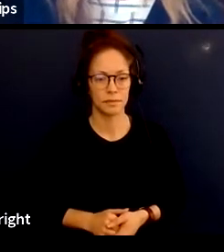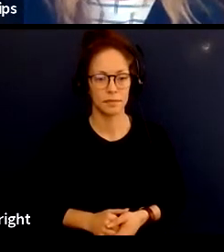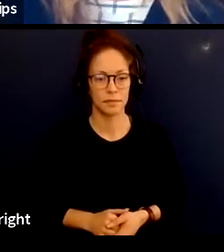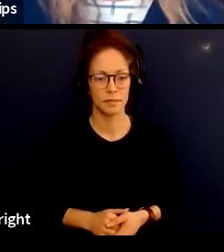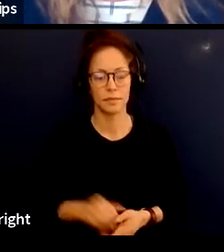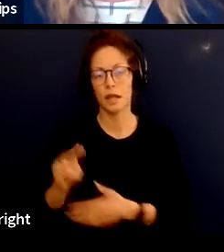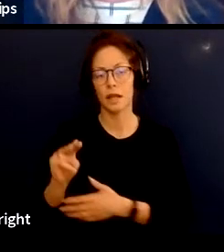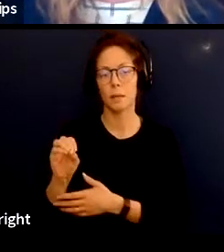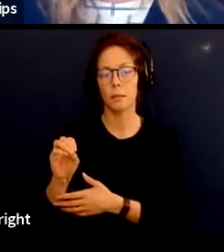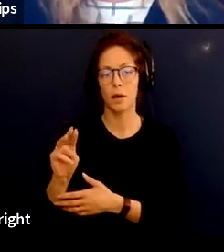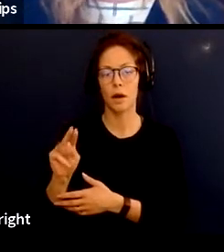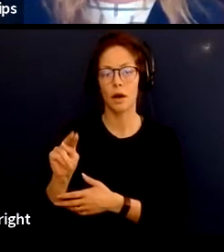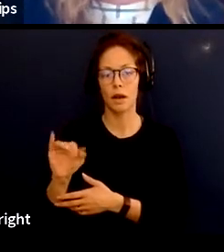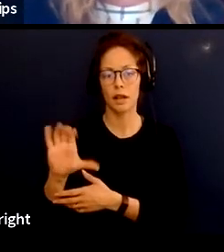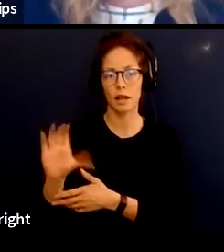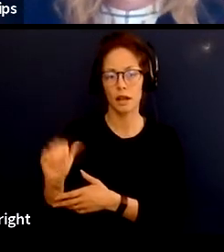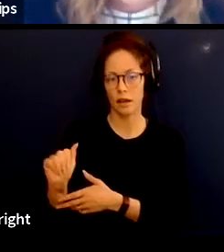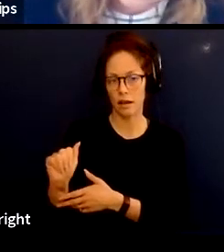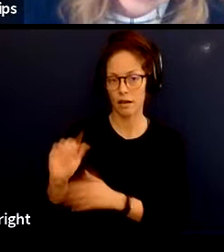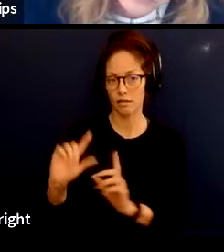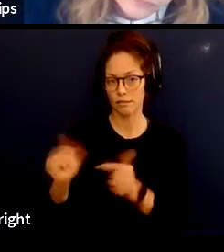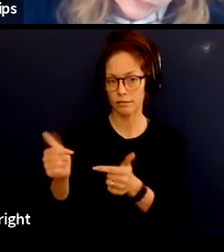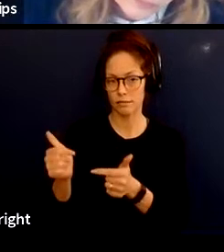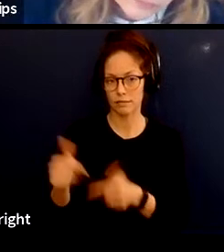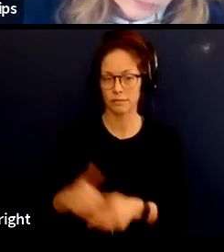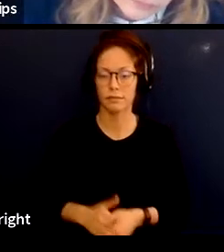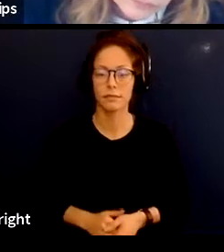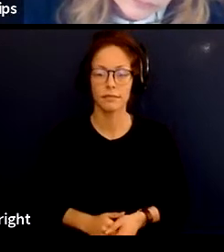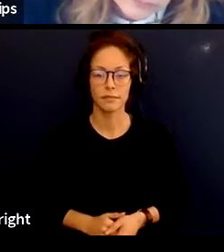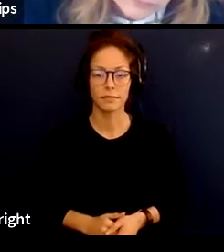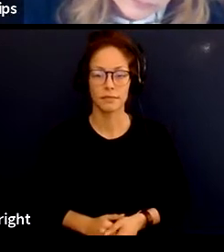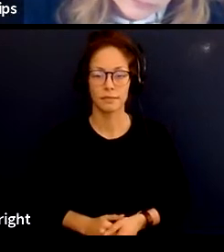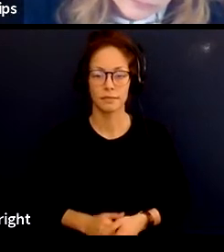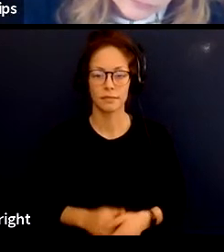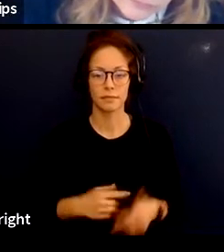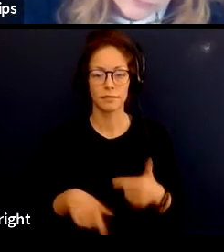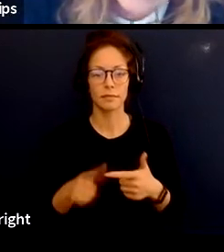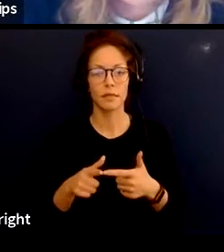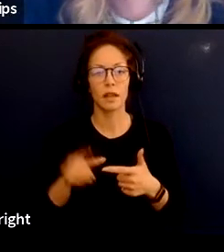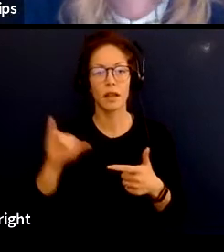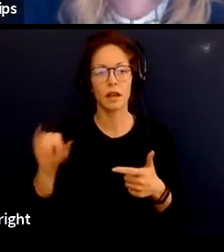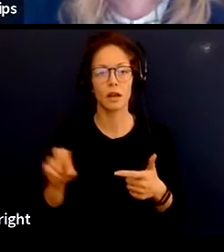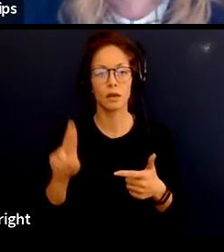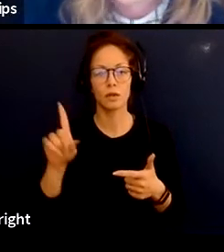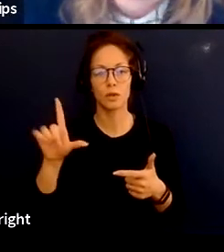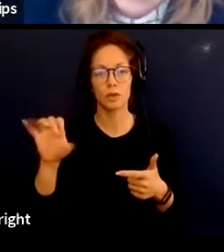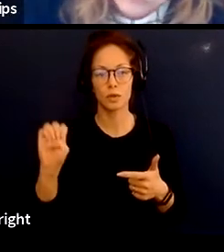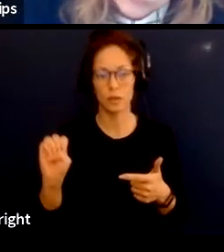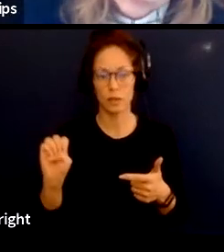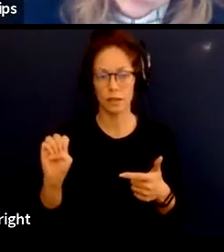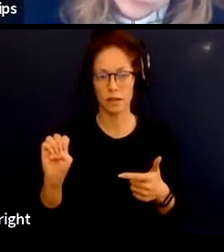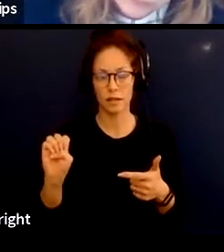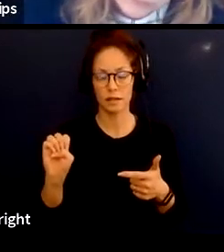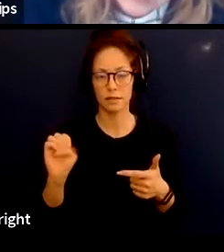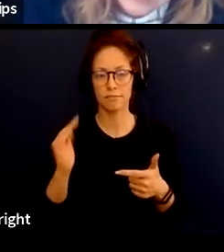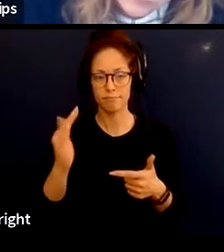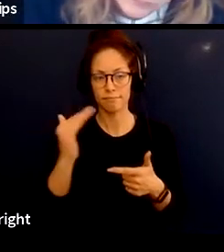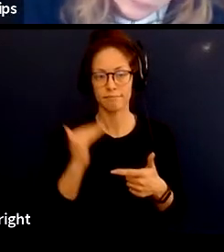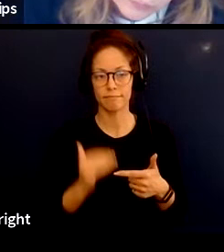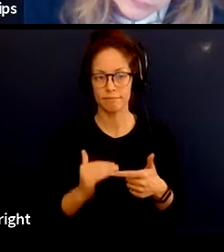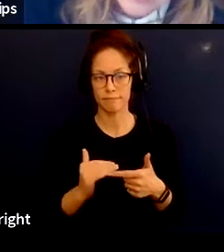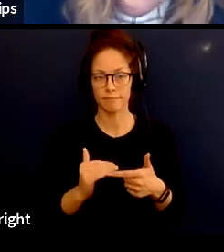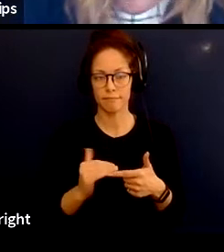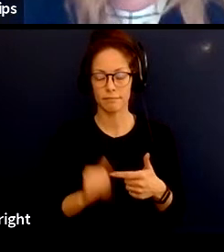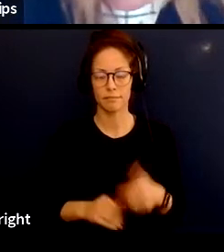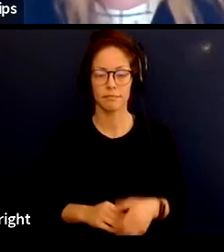Monica Rutter, you're up next, and Julie will be after Ms.